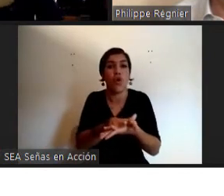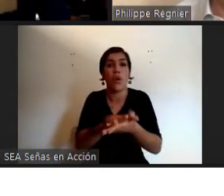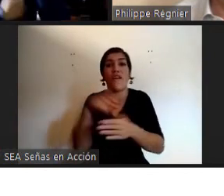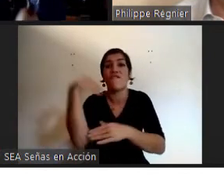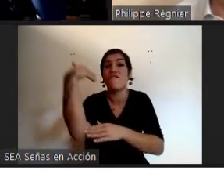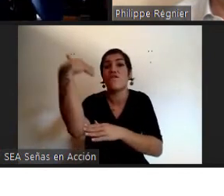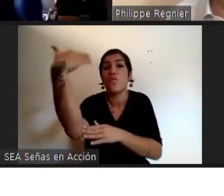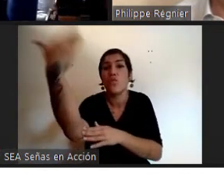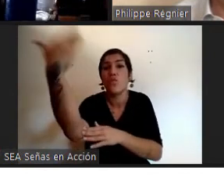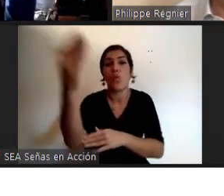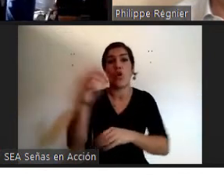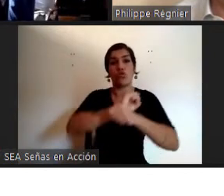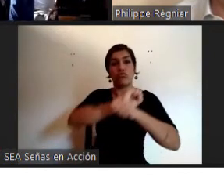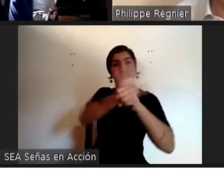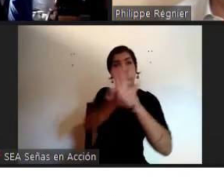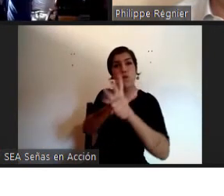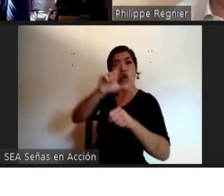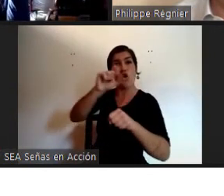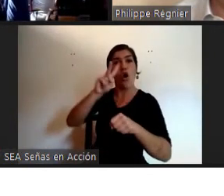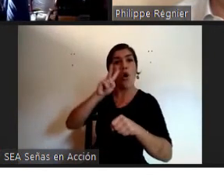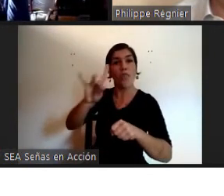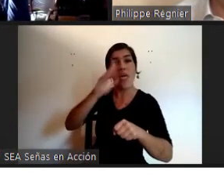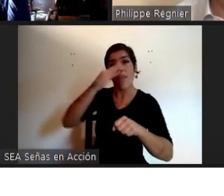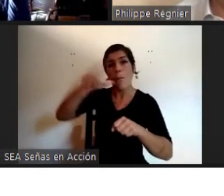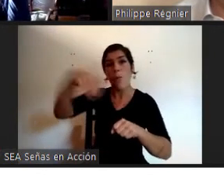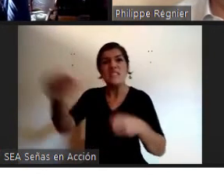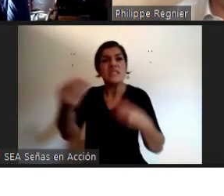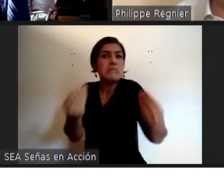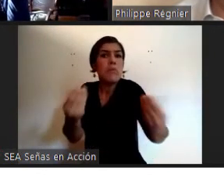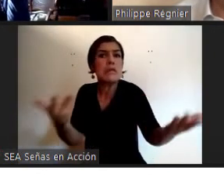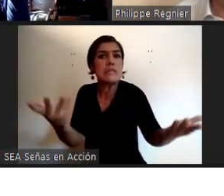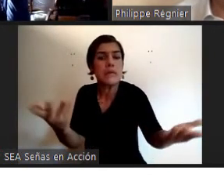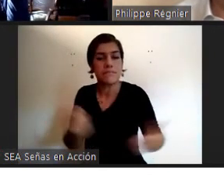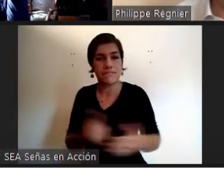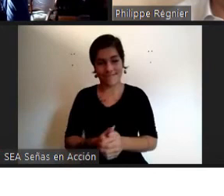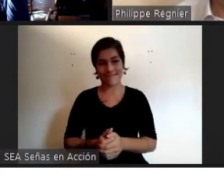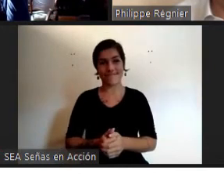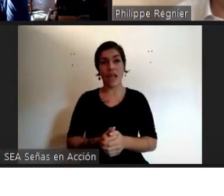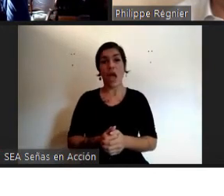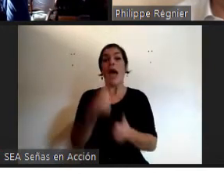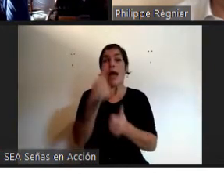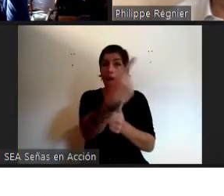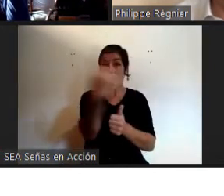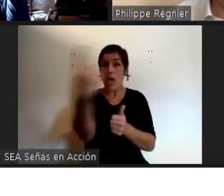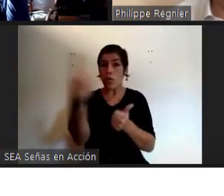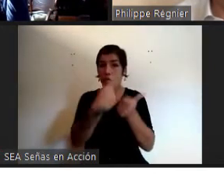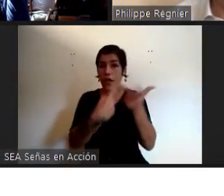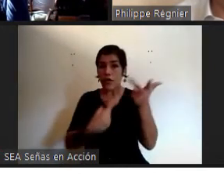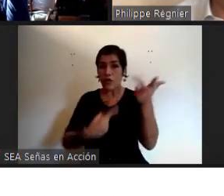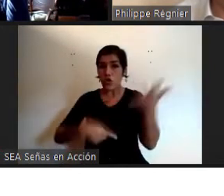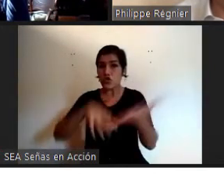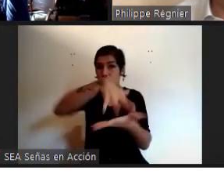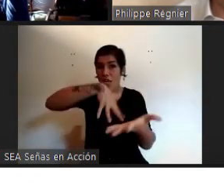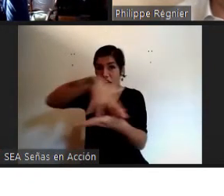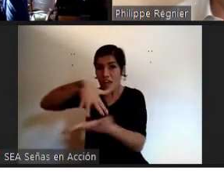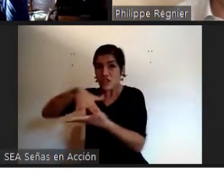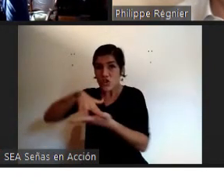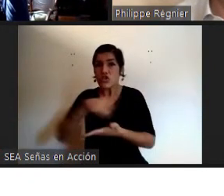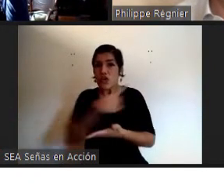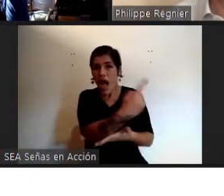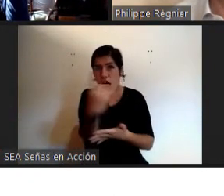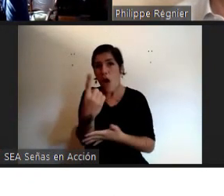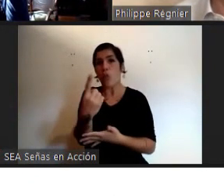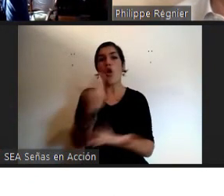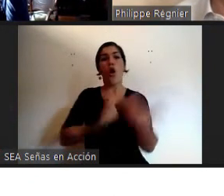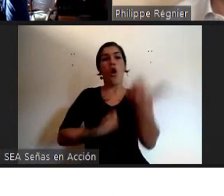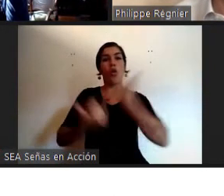All these outlooks, in a way, take different topics, but there are two that,